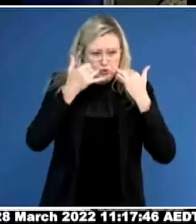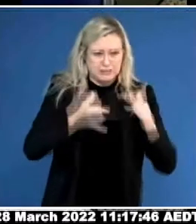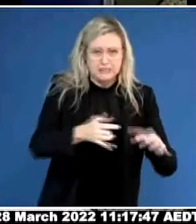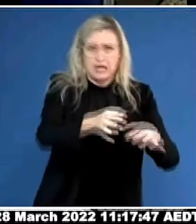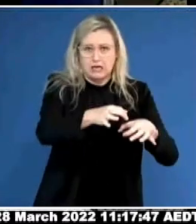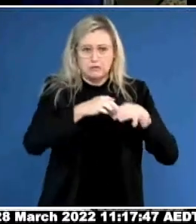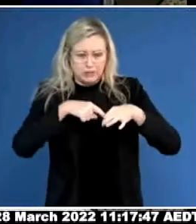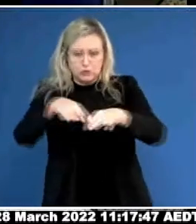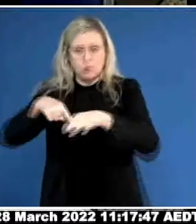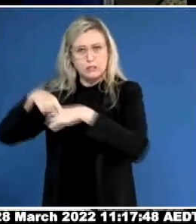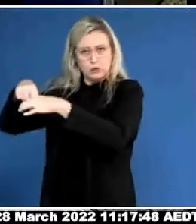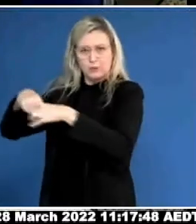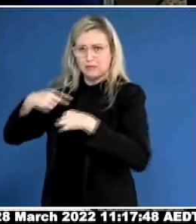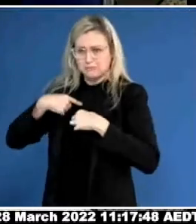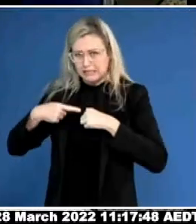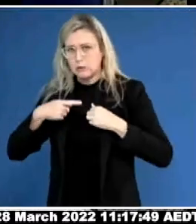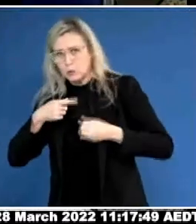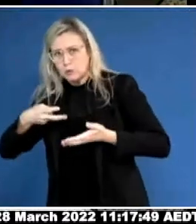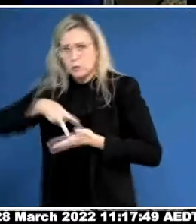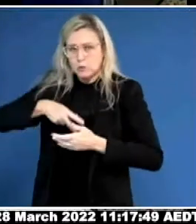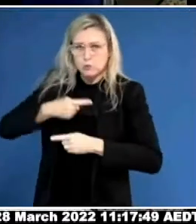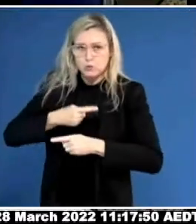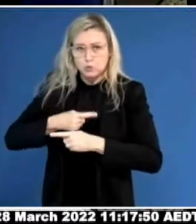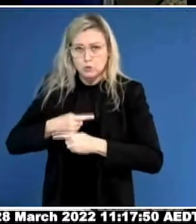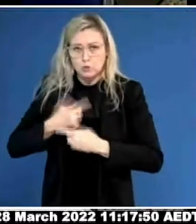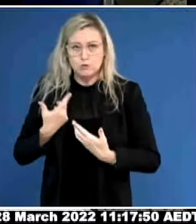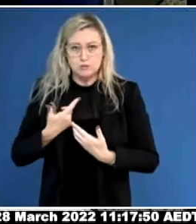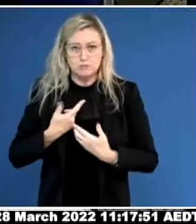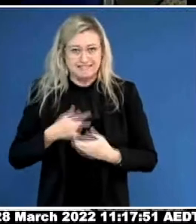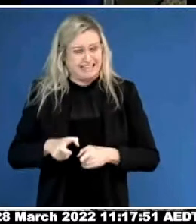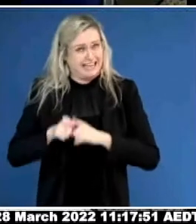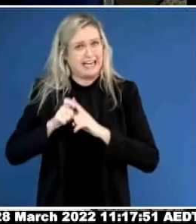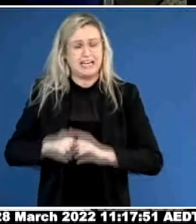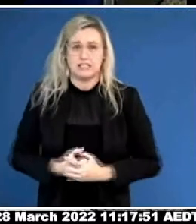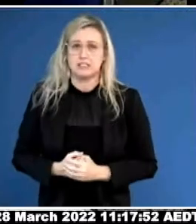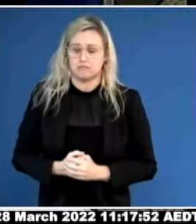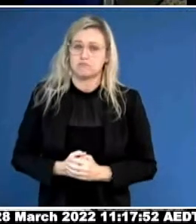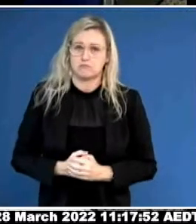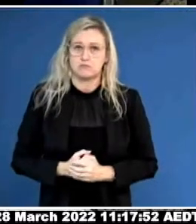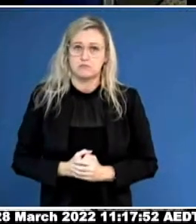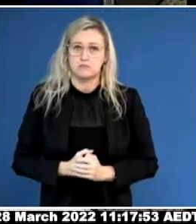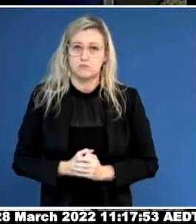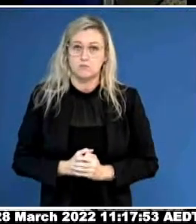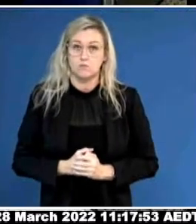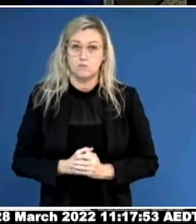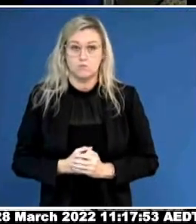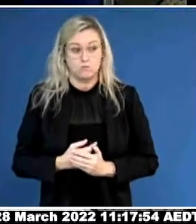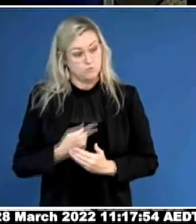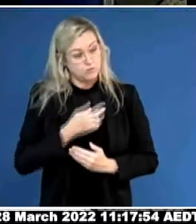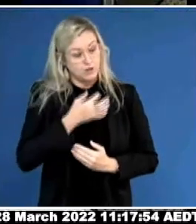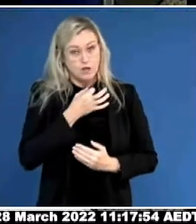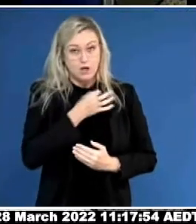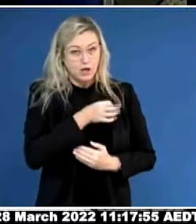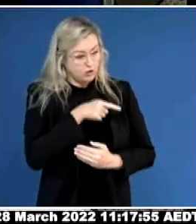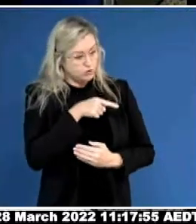did. And one message that you've got for the Royal Commission, if you like what happens to women who've had